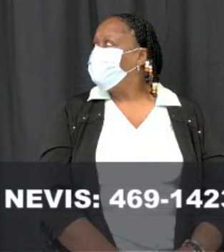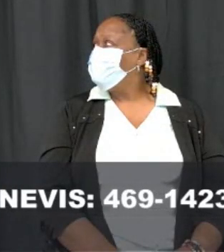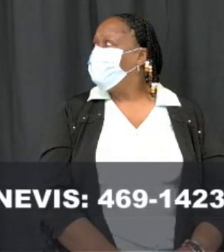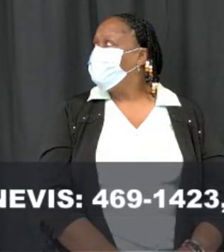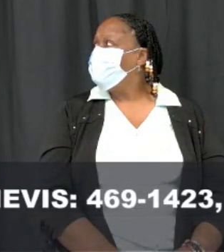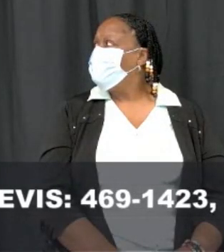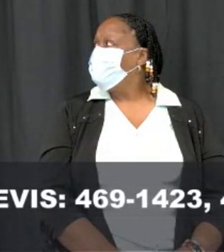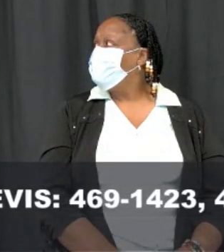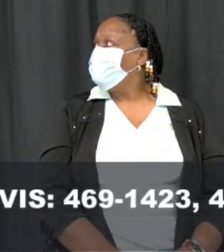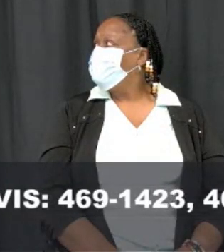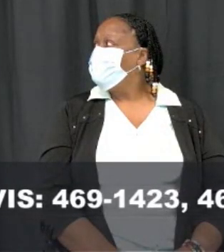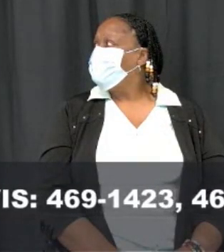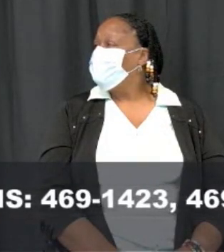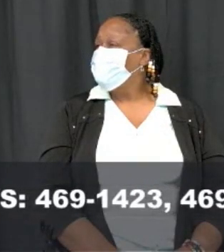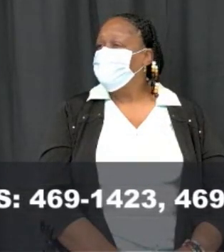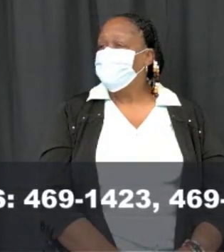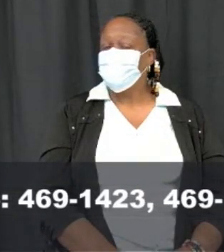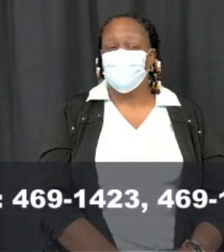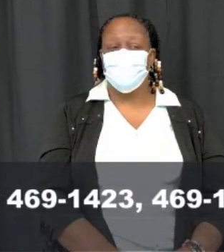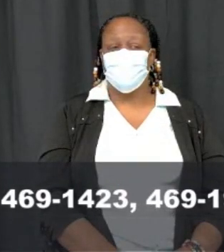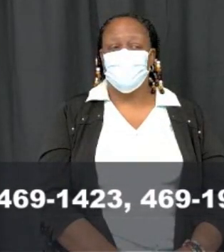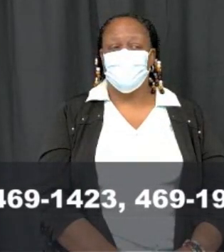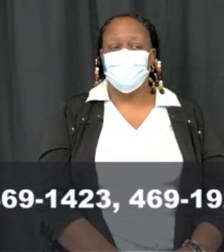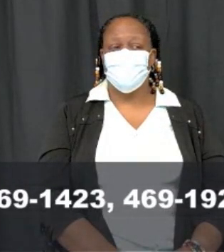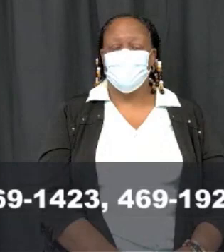Pleasant good afternoon to all.